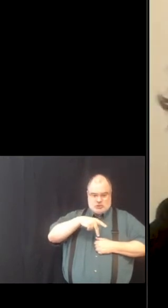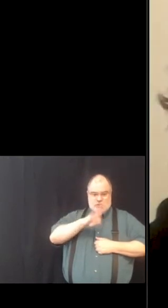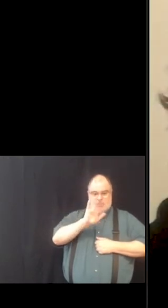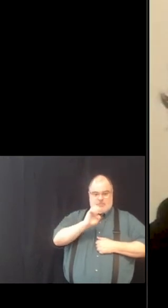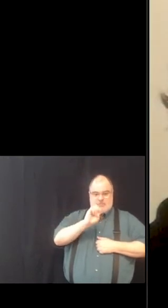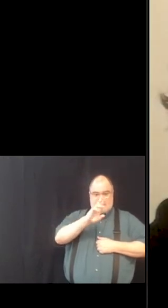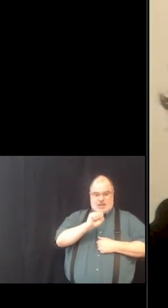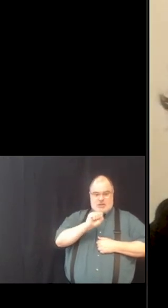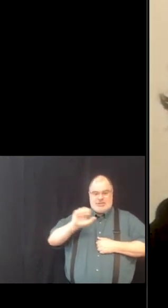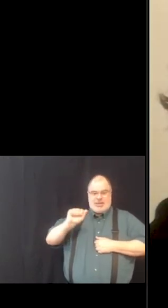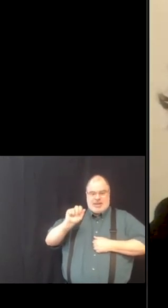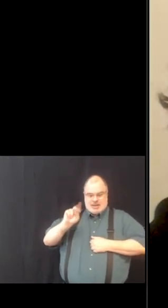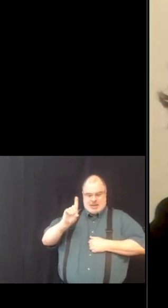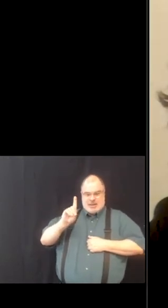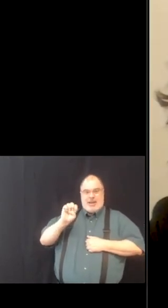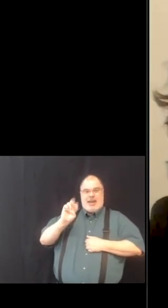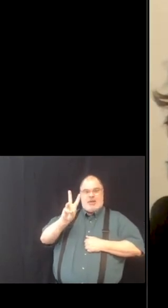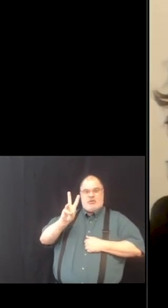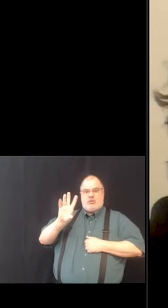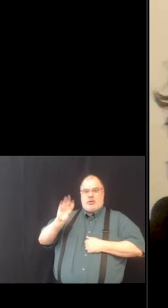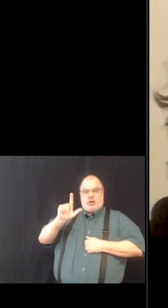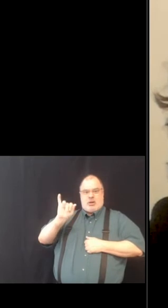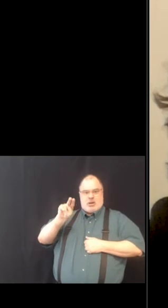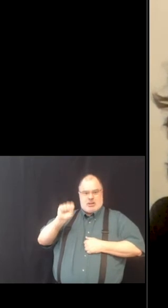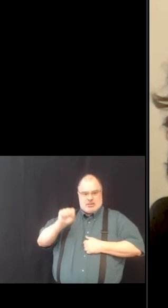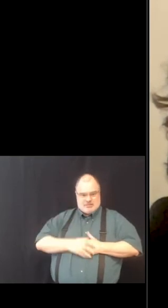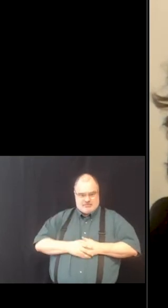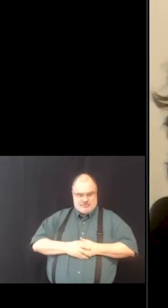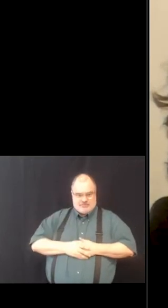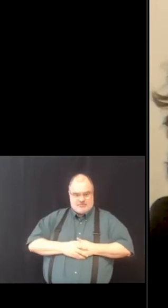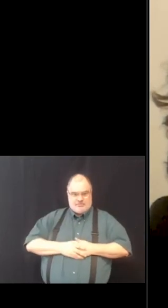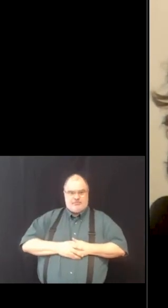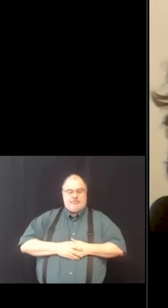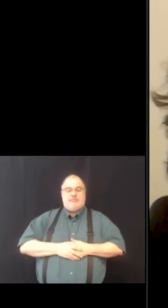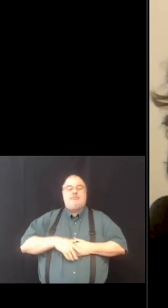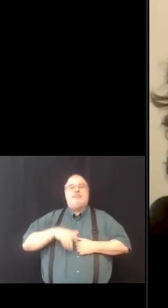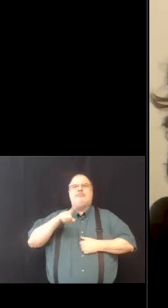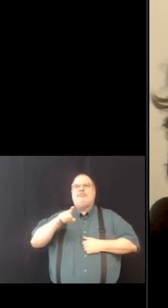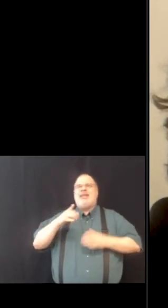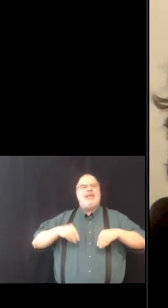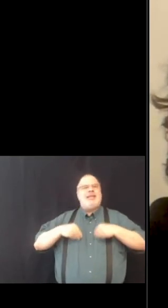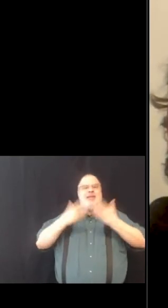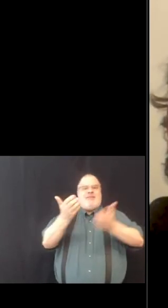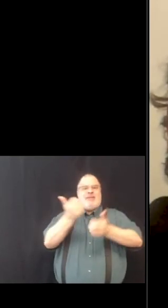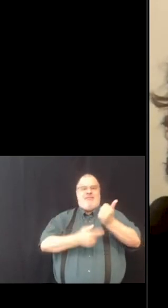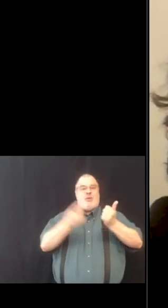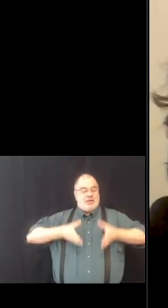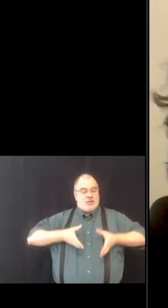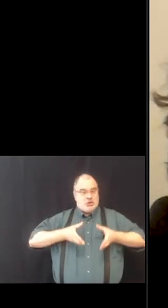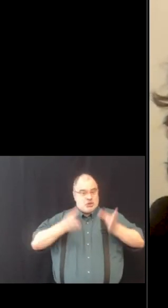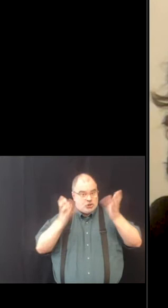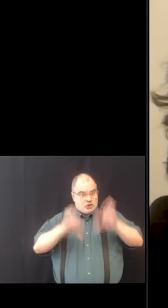Thank you. To paraphrase Thomas Wolfe, to everyone the chance, regardless of their birth, the right to live,